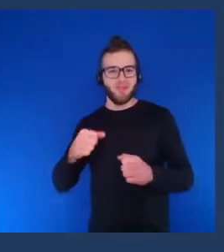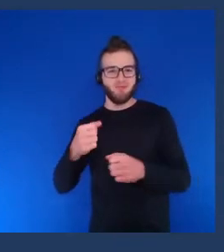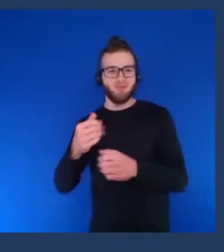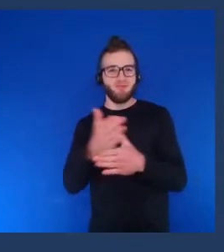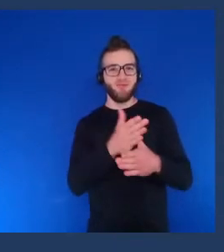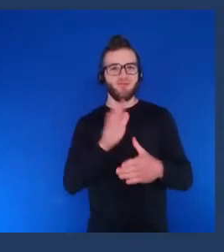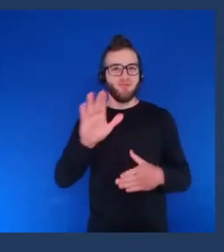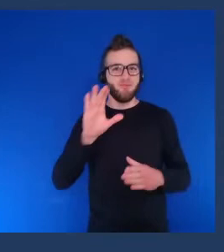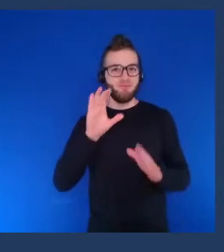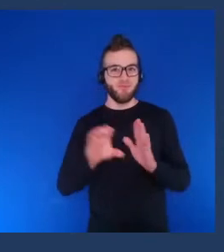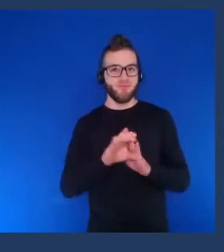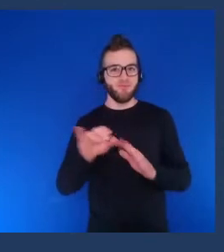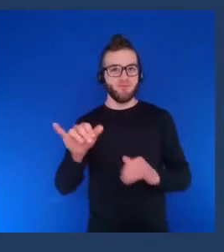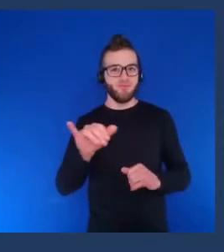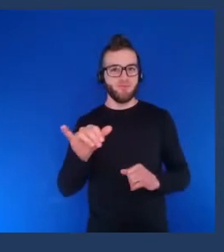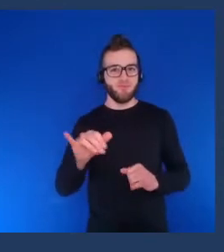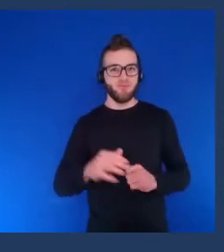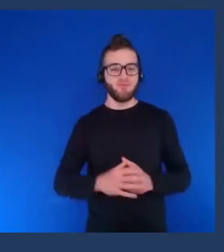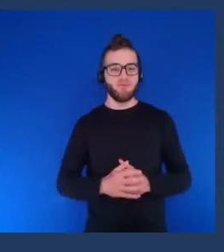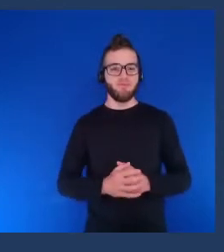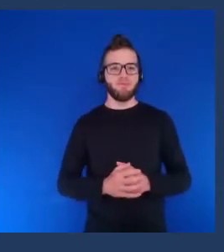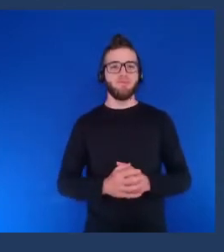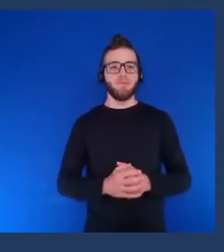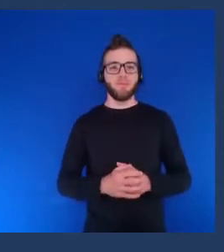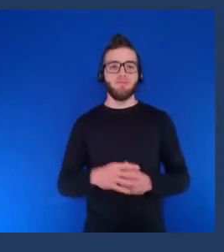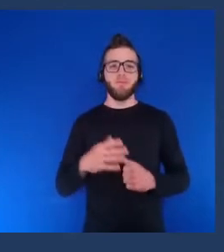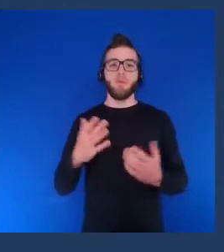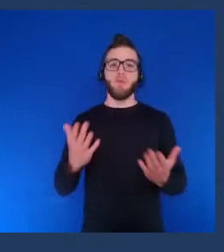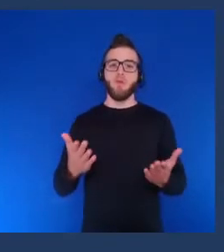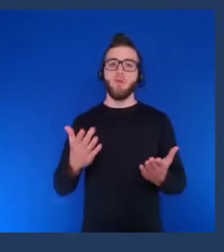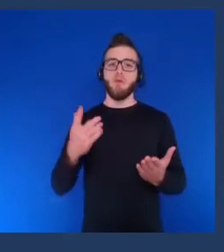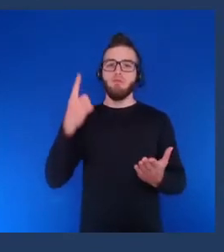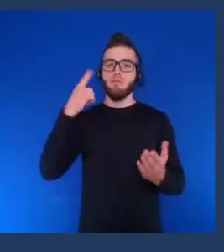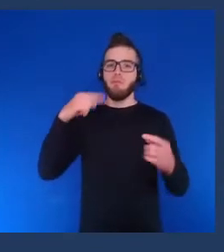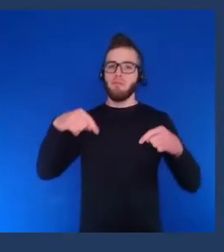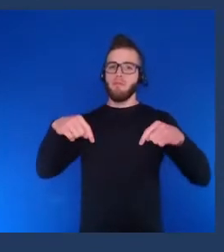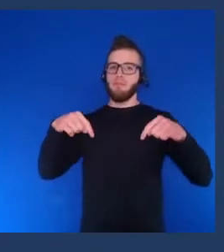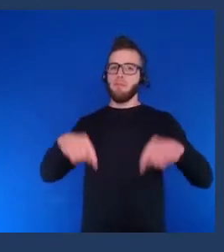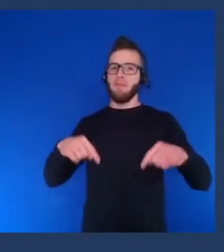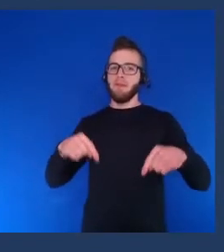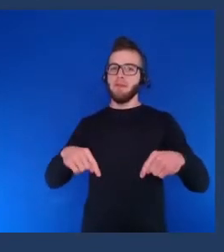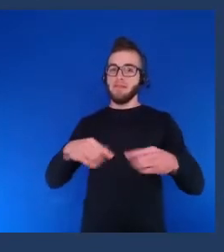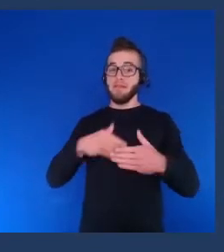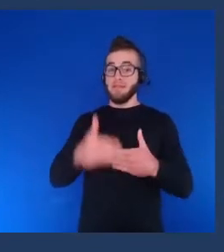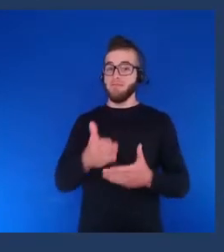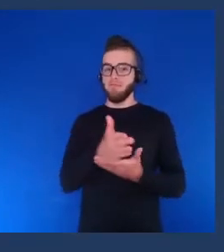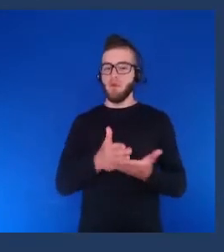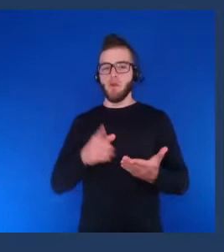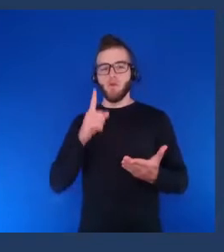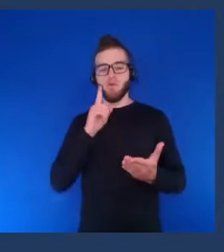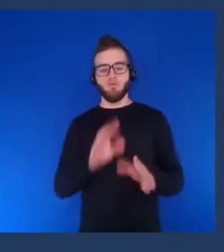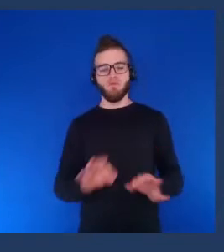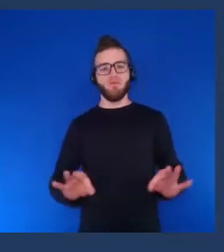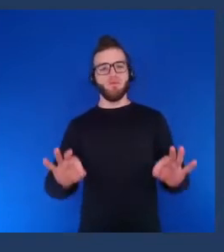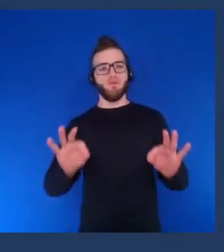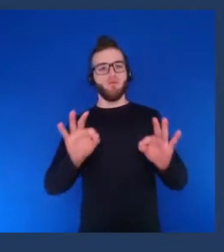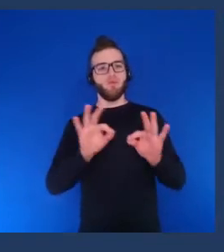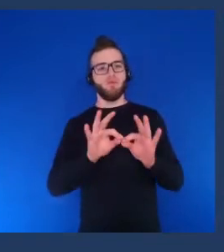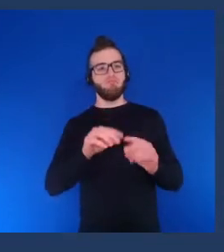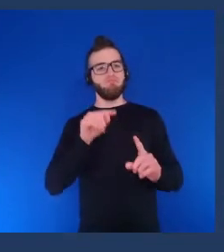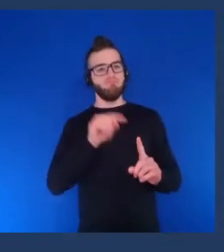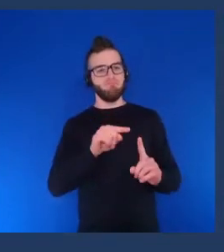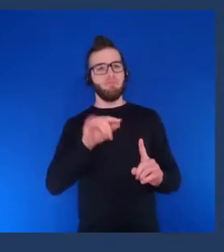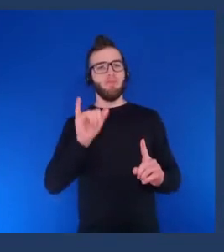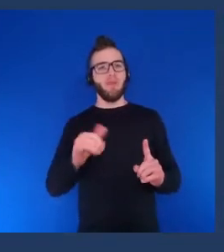really embodies what the Ability Summit is all about. It's my pleasure to welcome our next guest. He brings with him